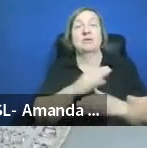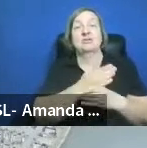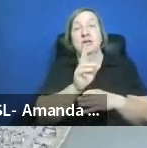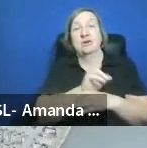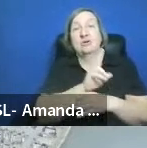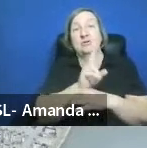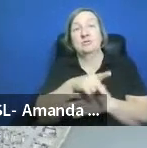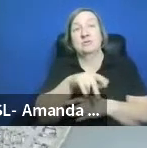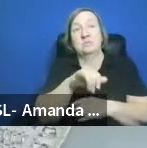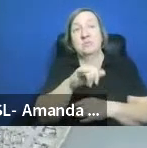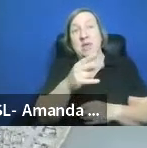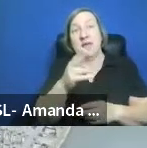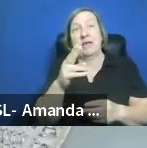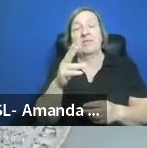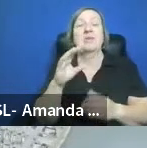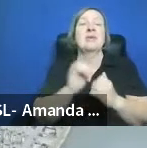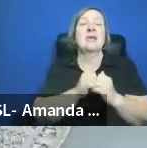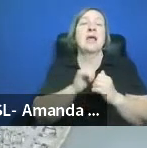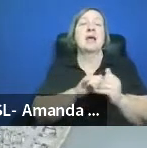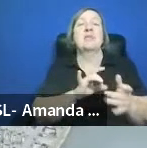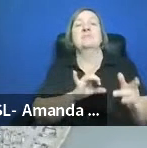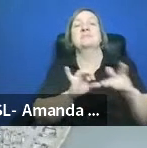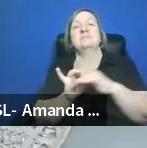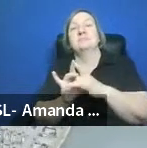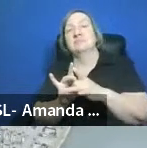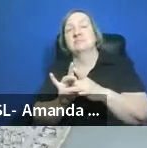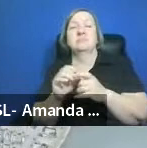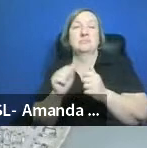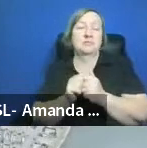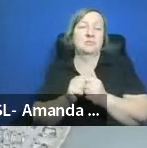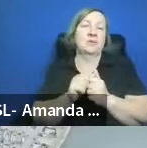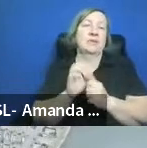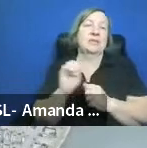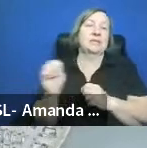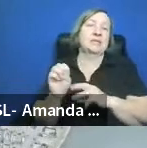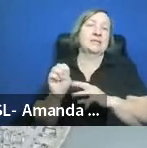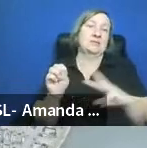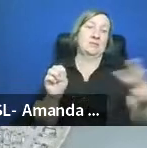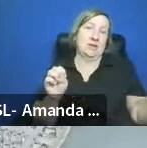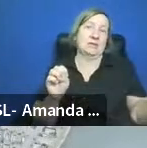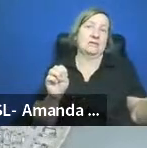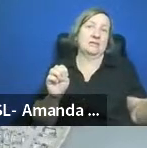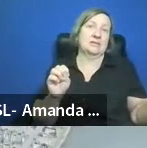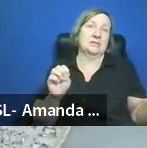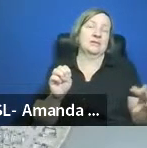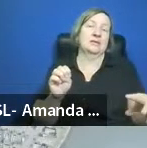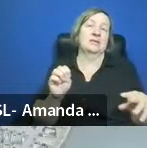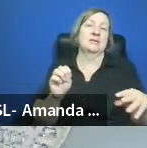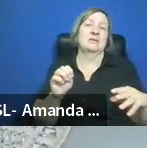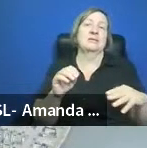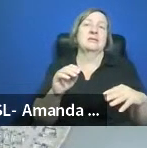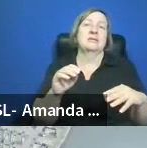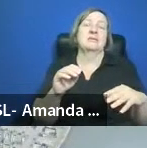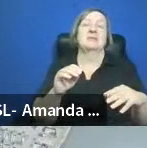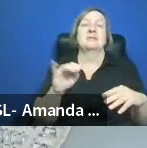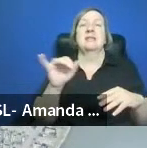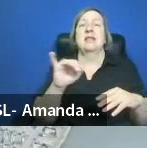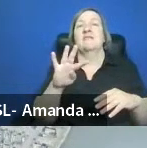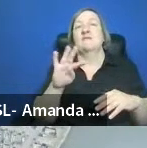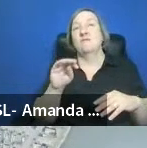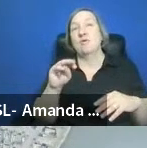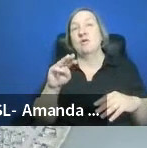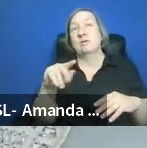paths, as well as how those connect up with both the with east-west existing facilities such as the 40-mile loop